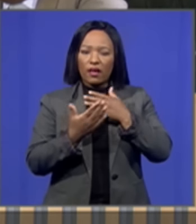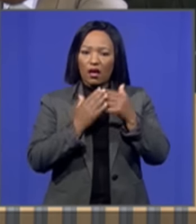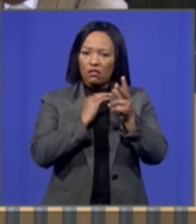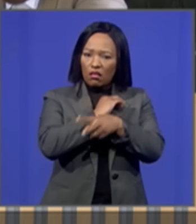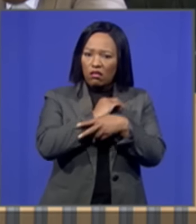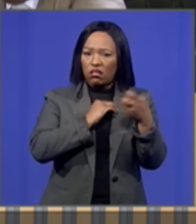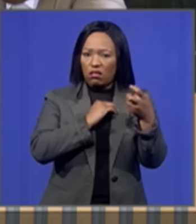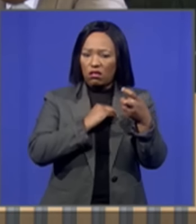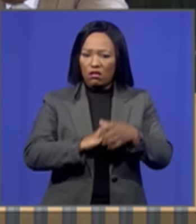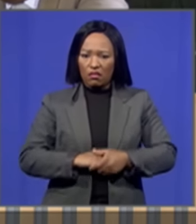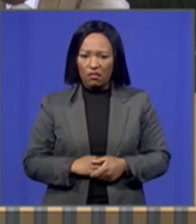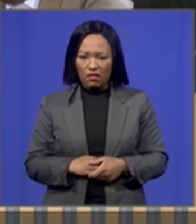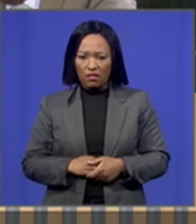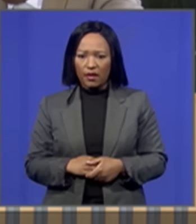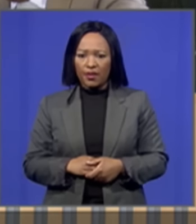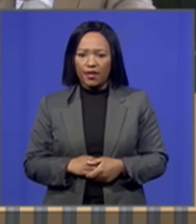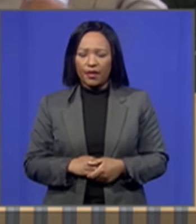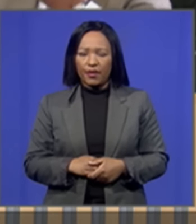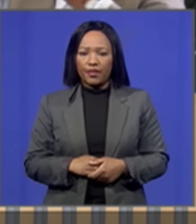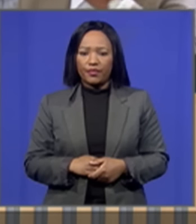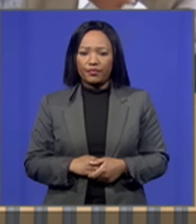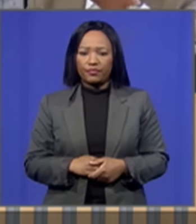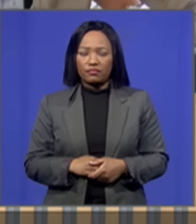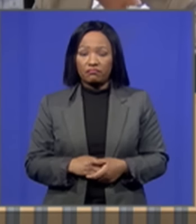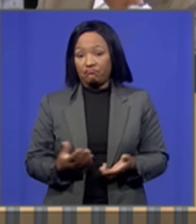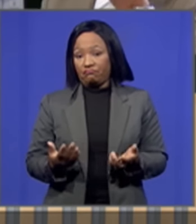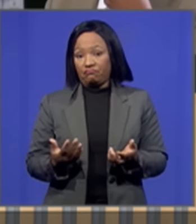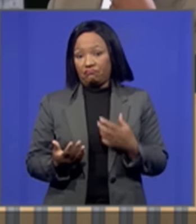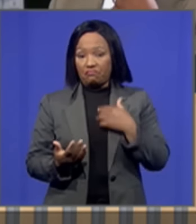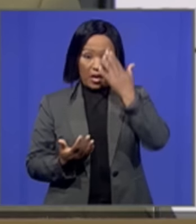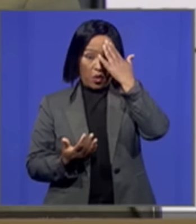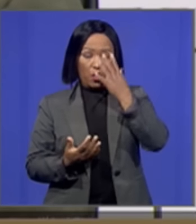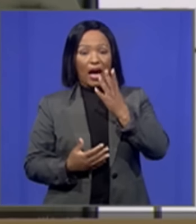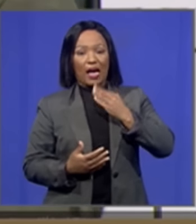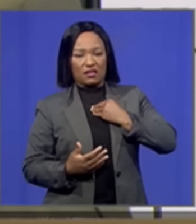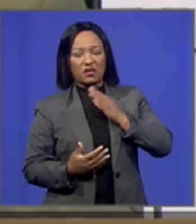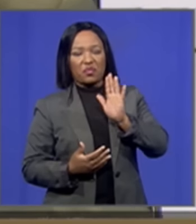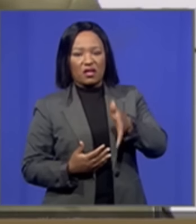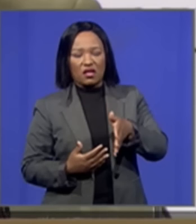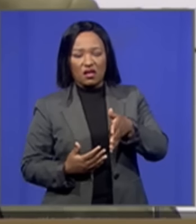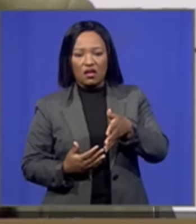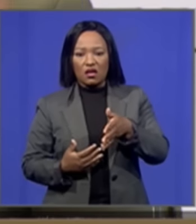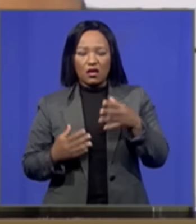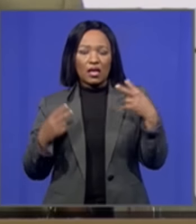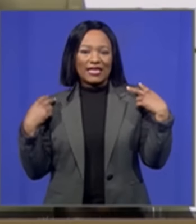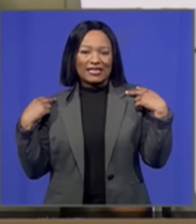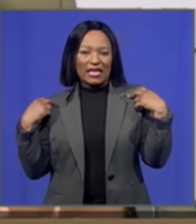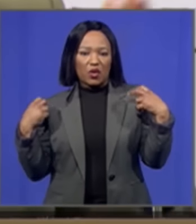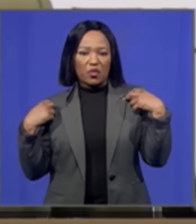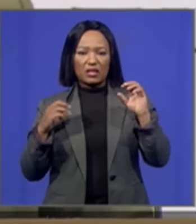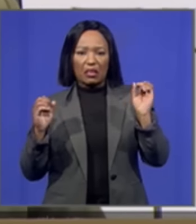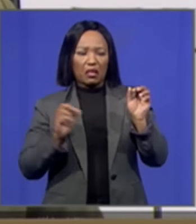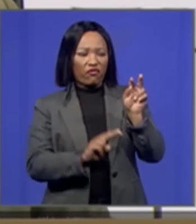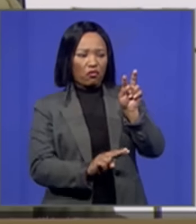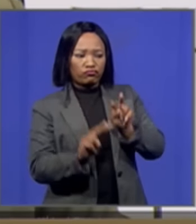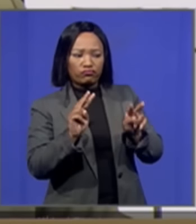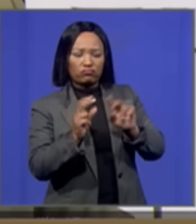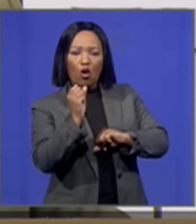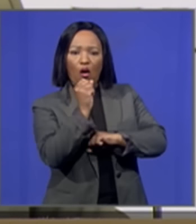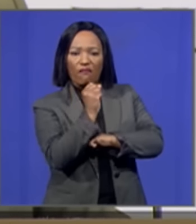utswiwa. I know I will be asked, you decided to take these things there because there was no security guard guarding the office and